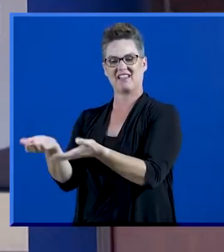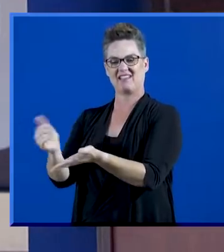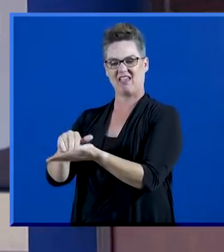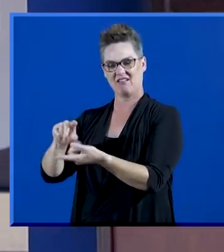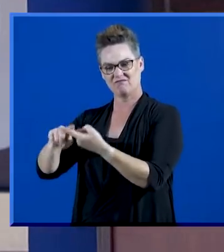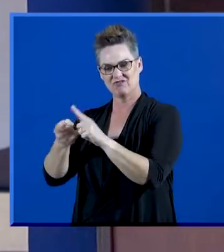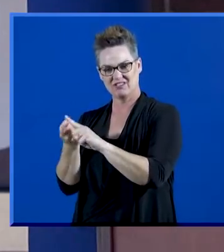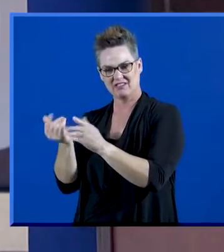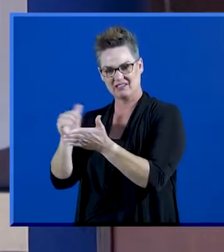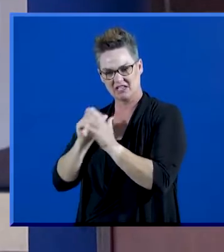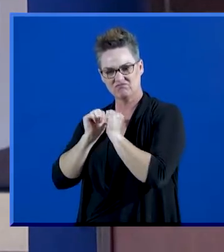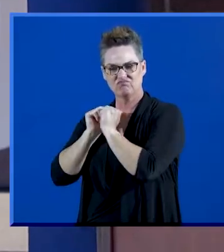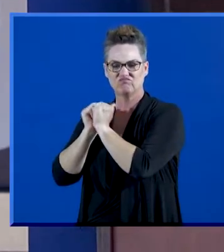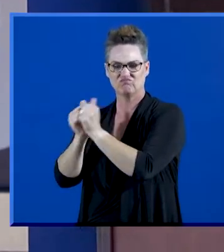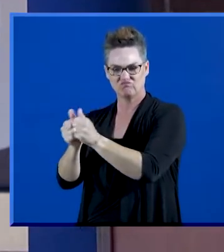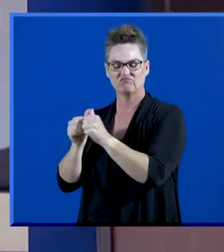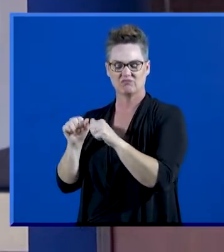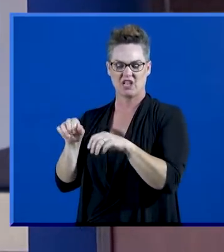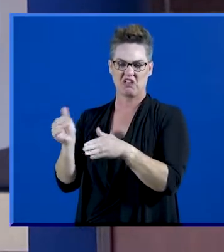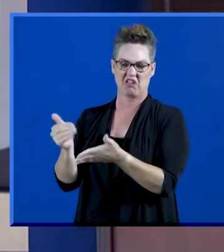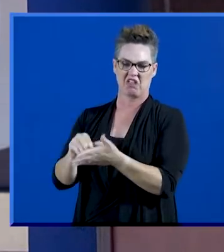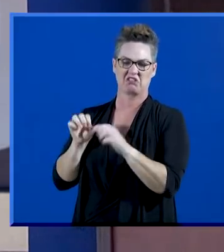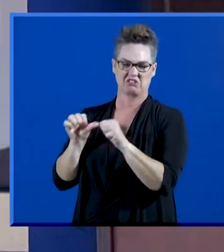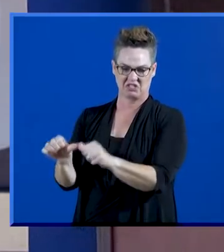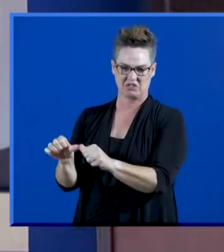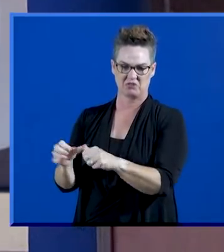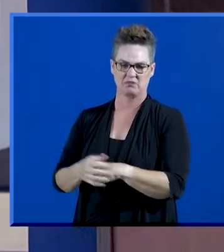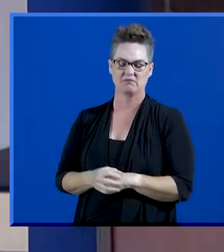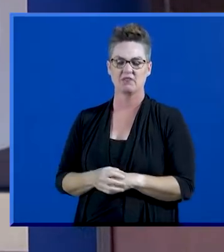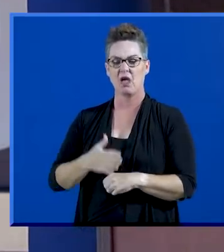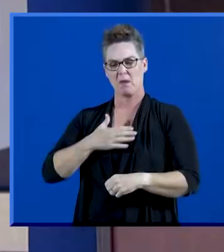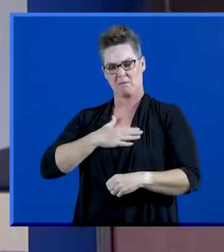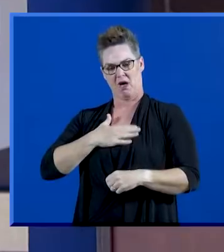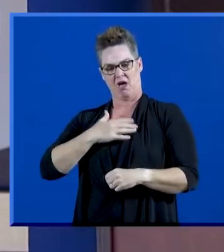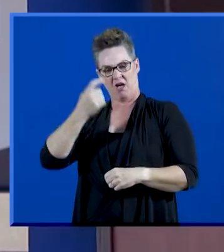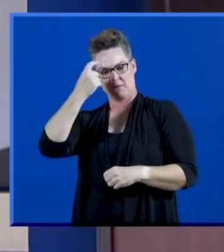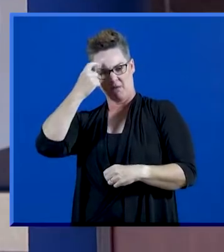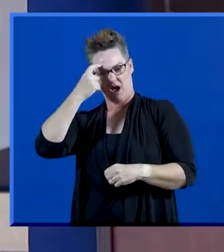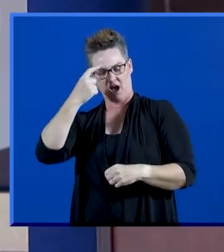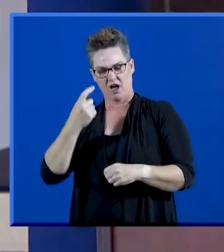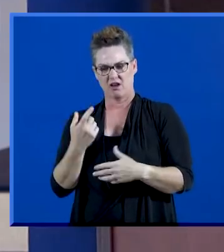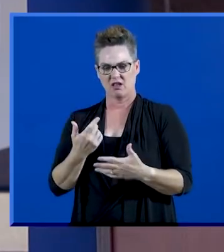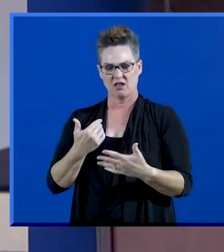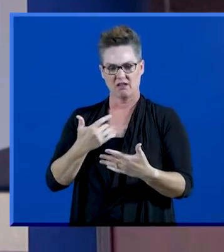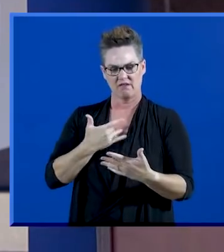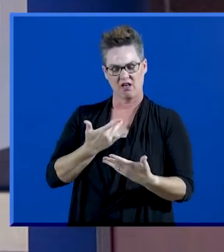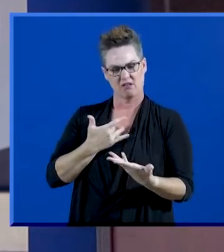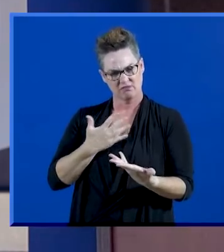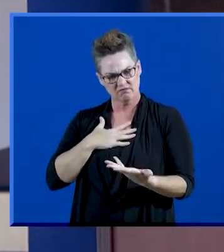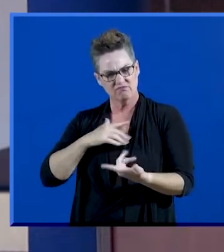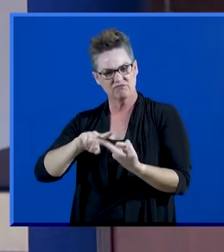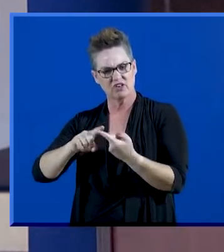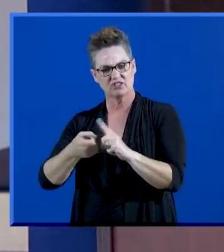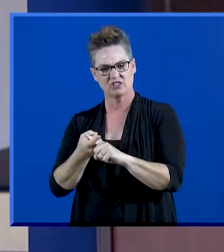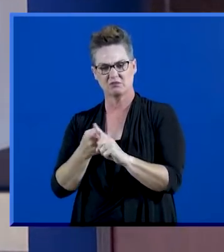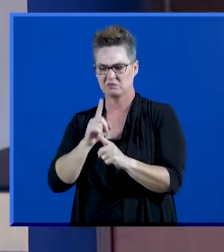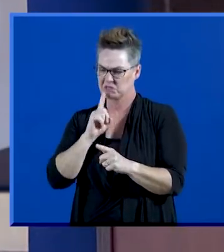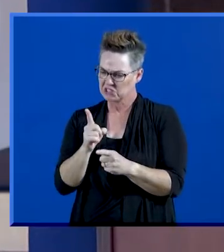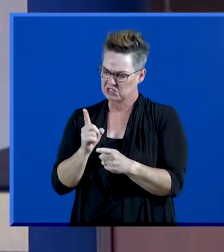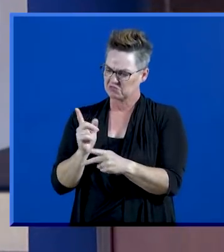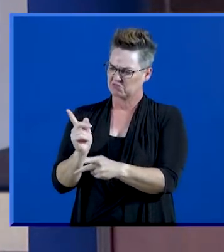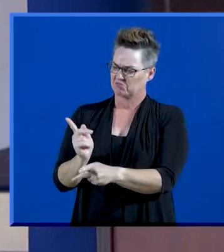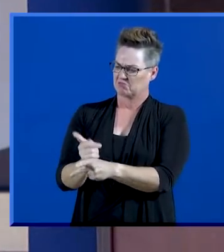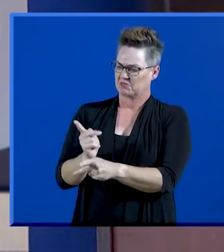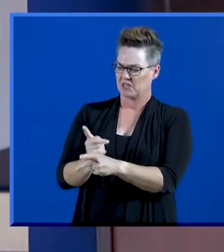year. I found that I could pick up right where I left off with those who continued on through IB. In my own mind, I had created a situation